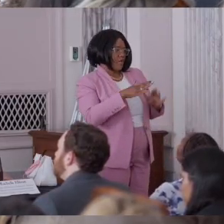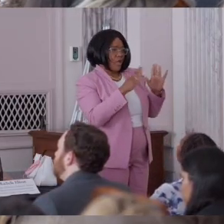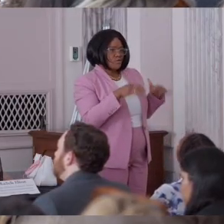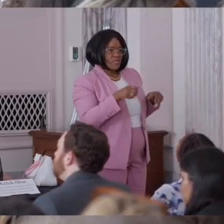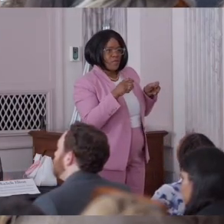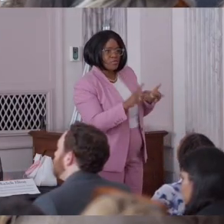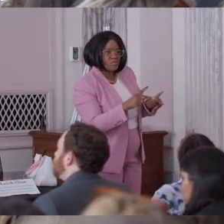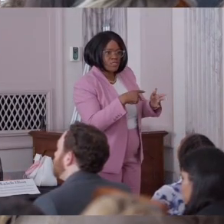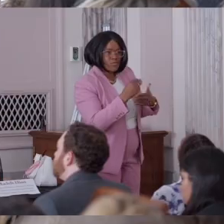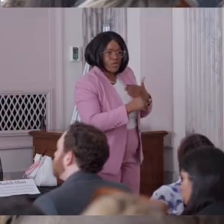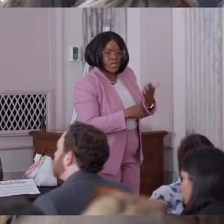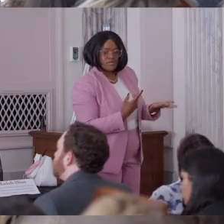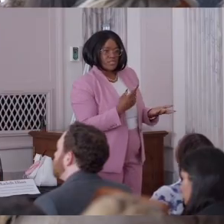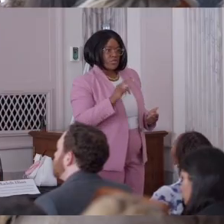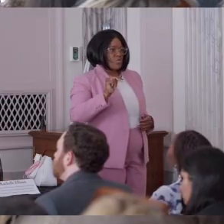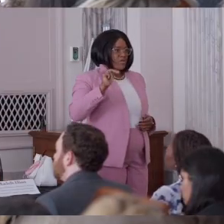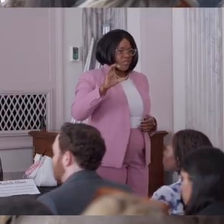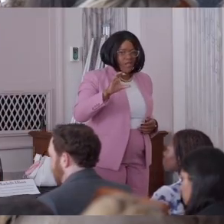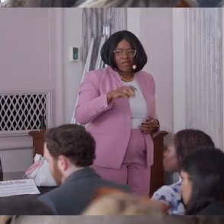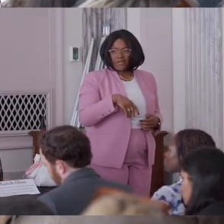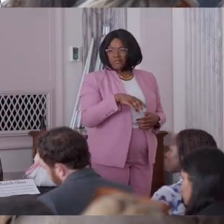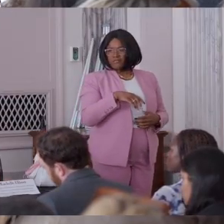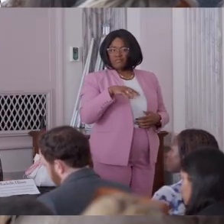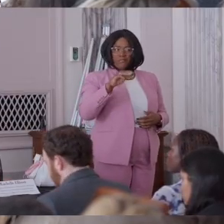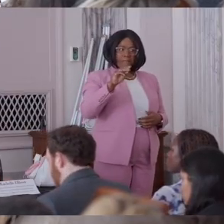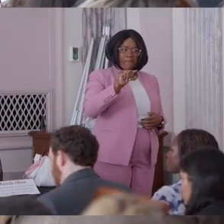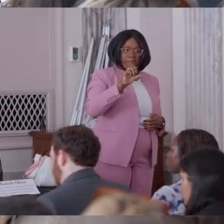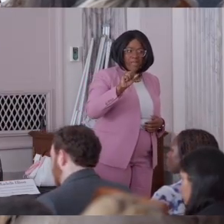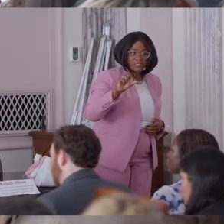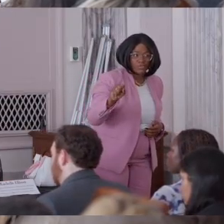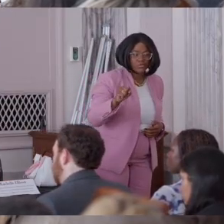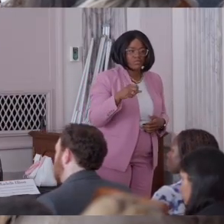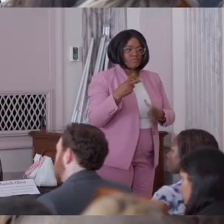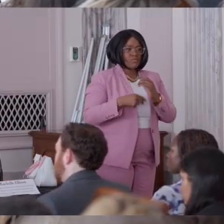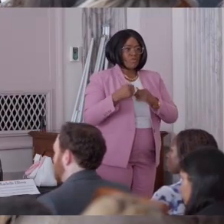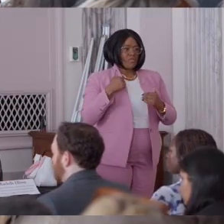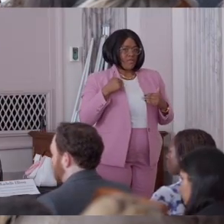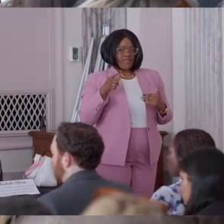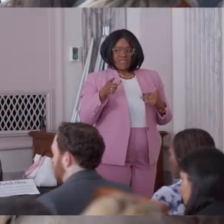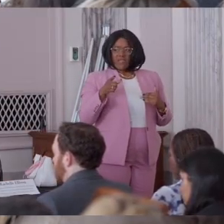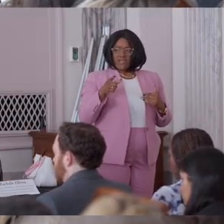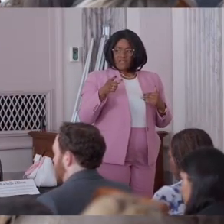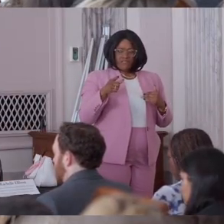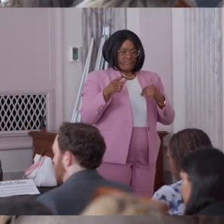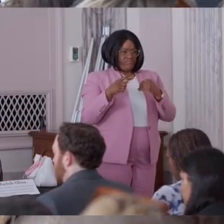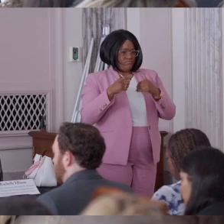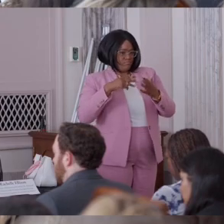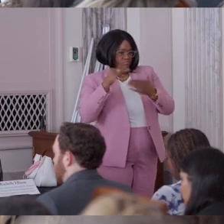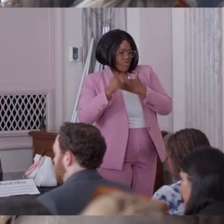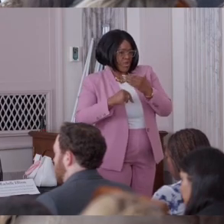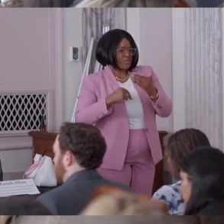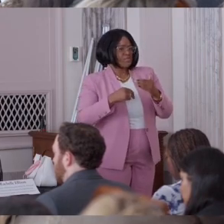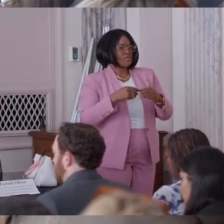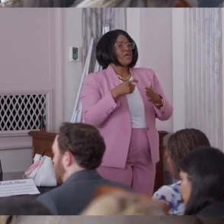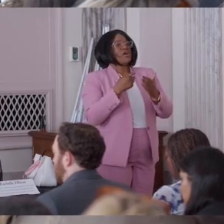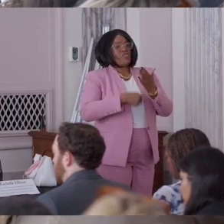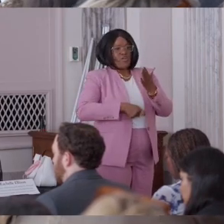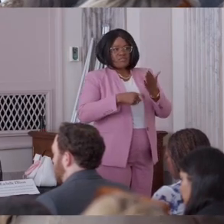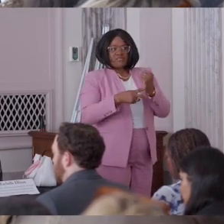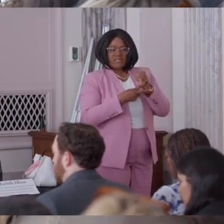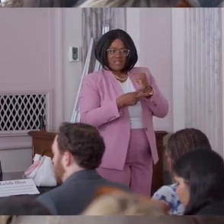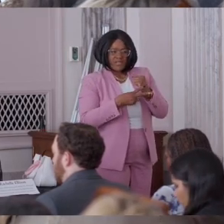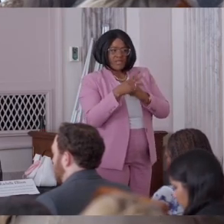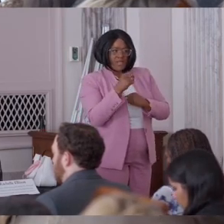to Opportunities. North Carolina and Massachusetts now both have cost-saving data to show that Medicaid